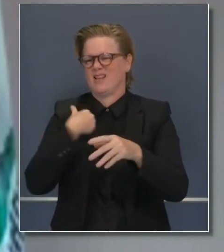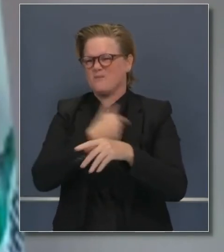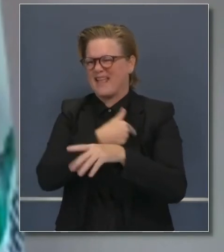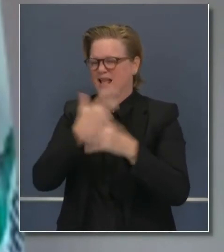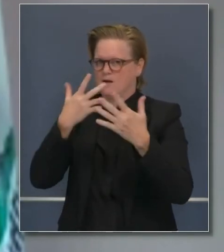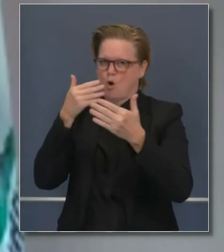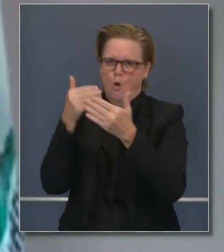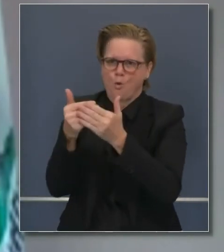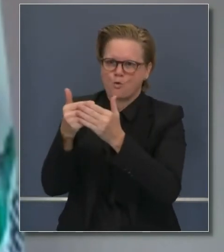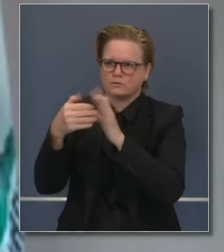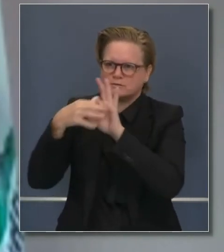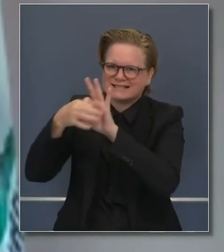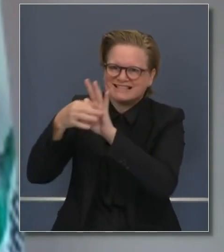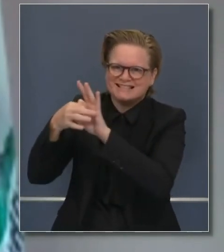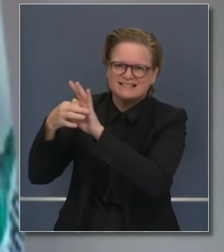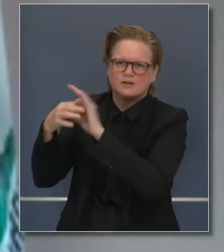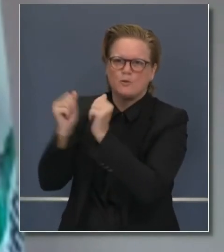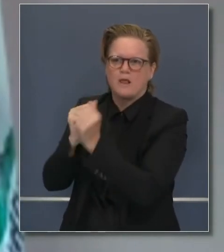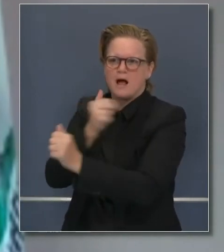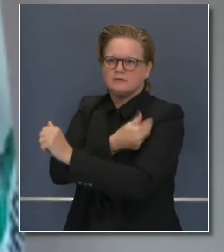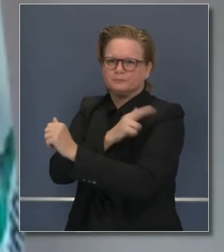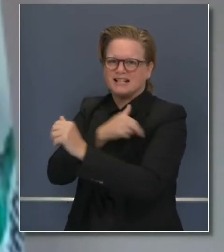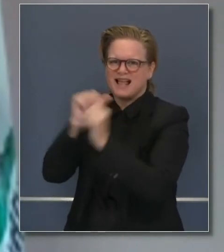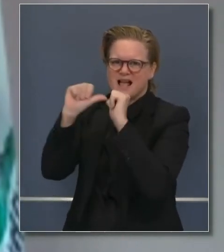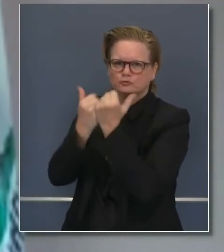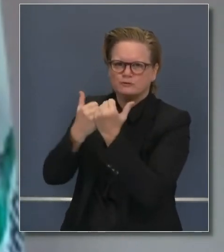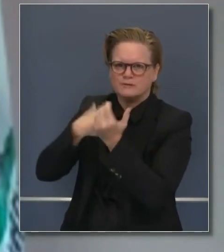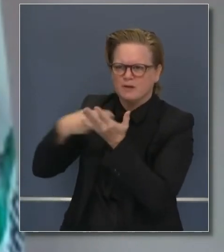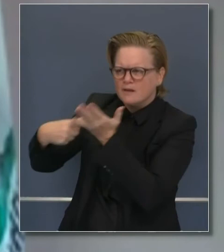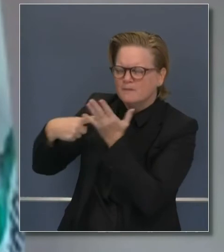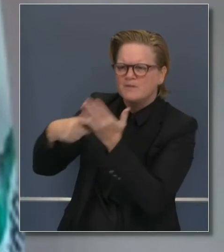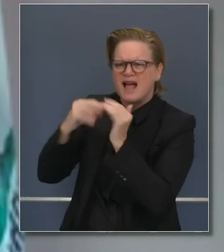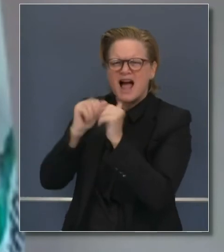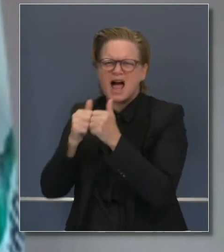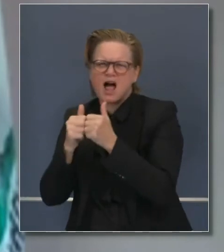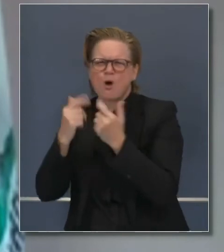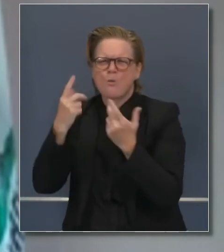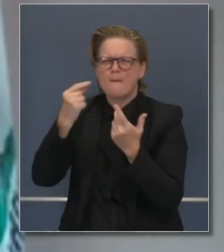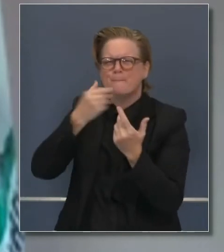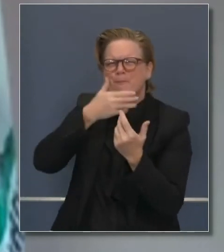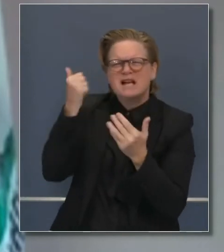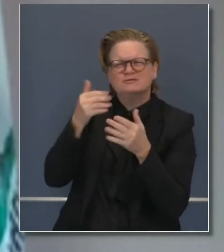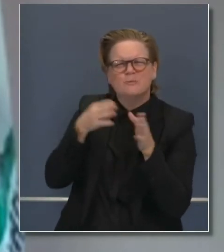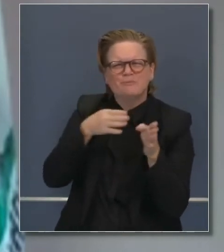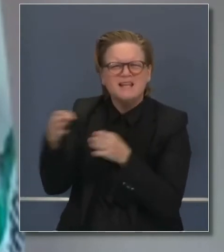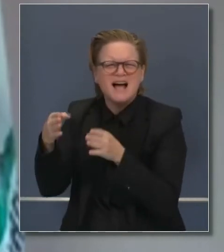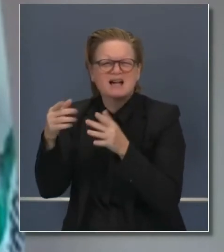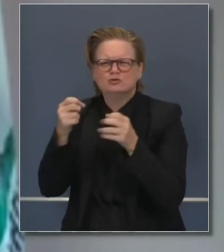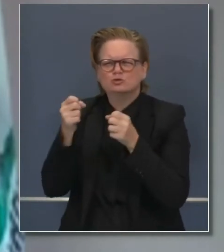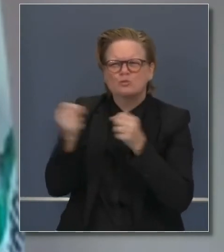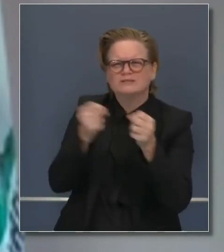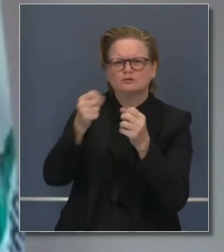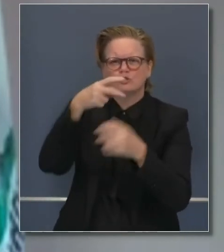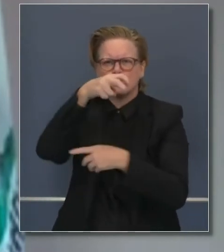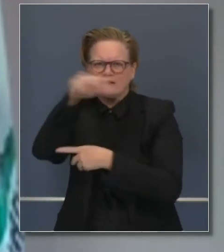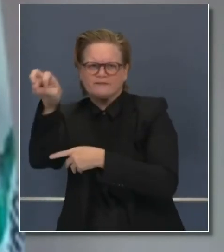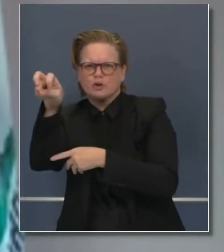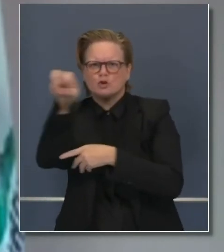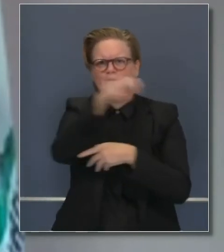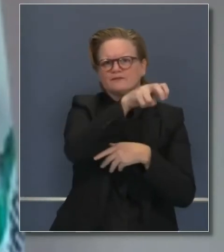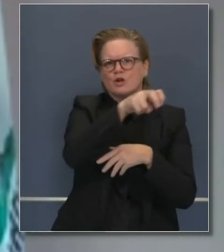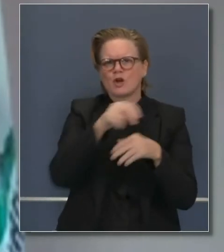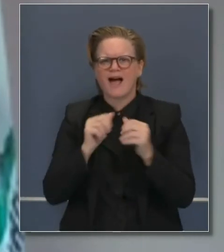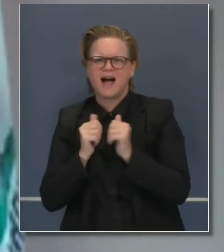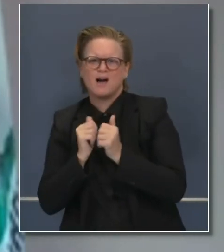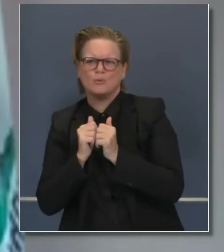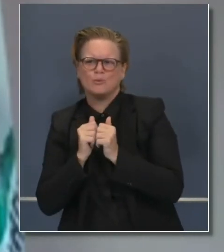on exactly this, making sure that we have plans to transfer patients and following the rule that we want to keep patients as close as we